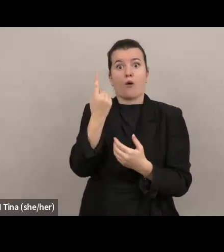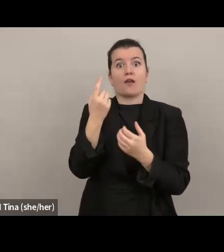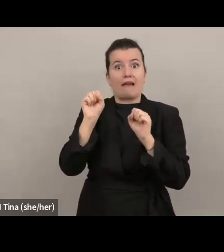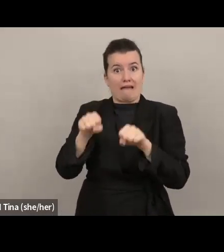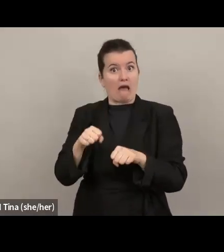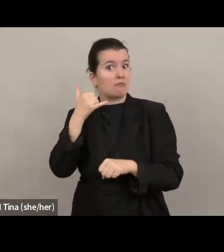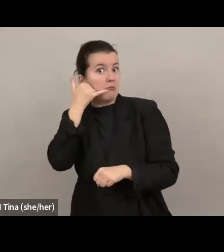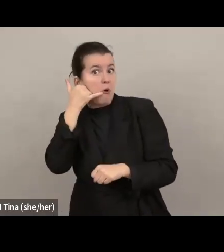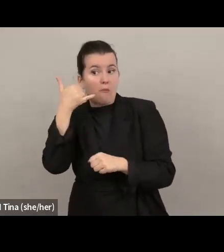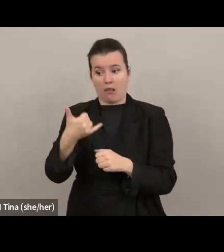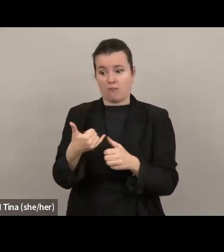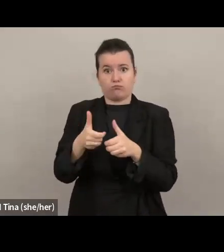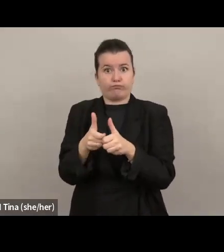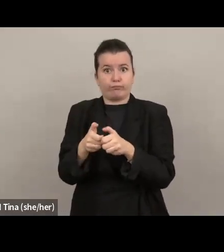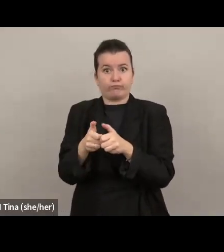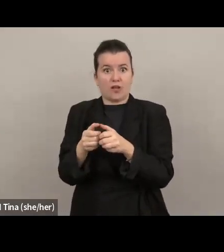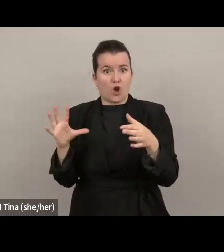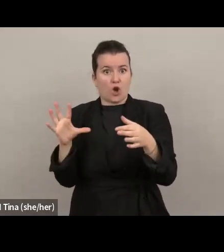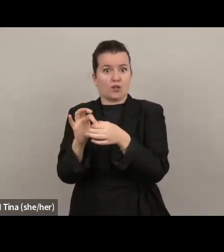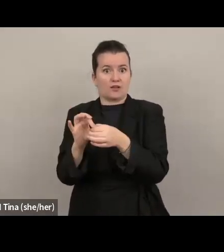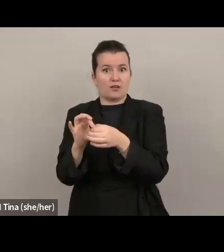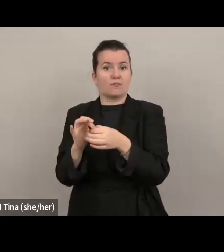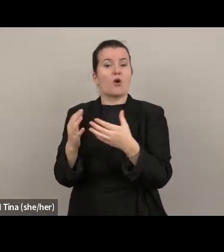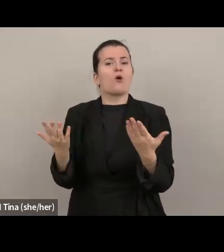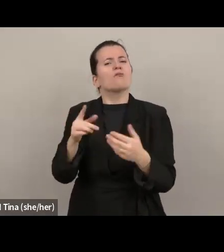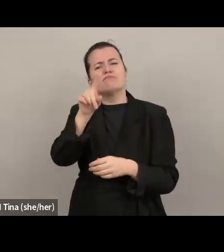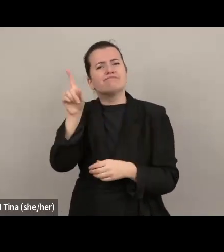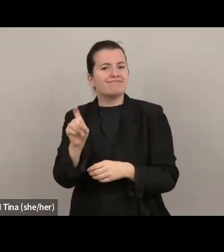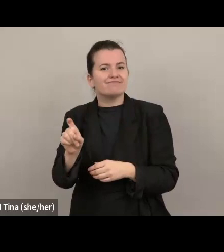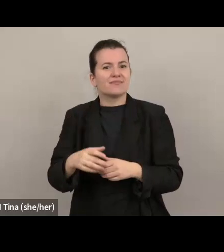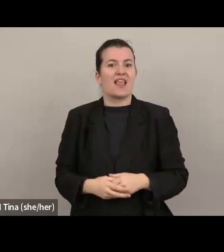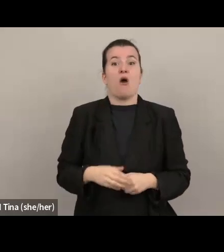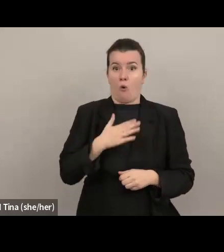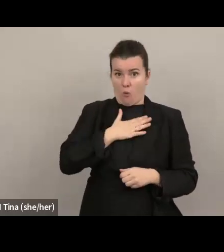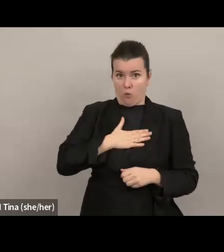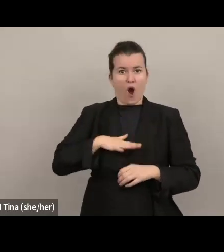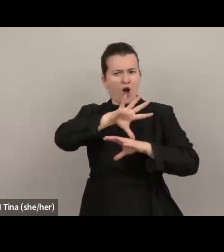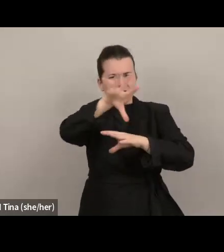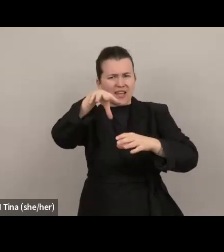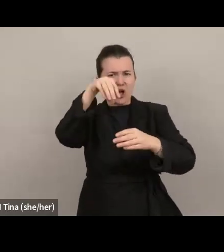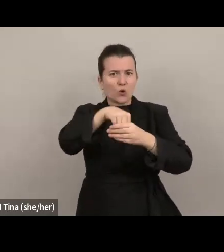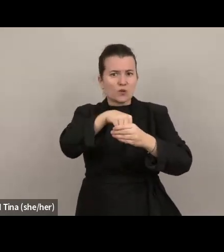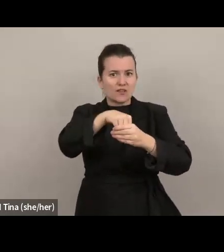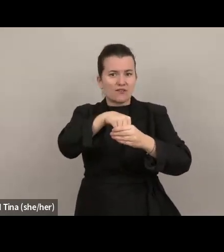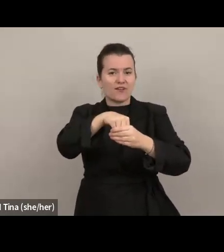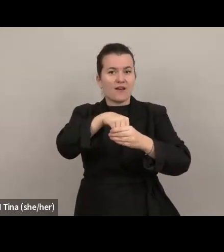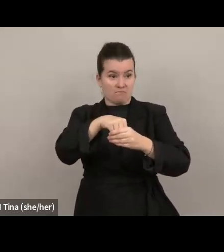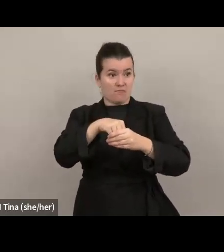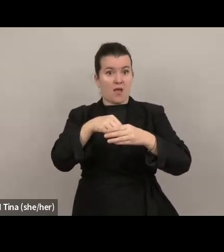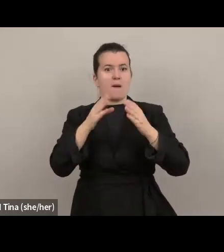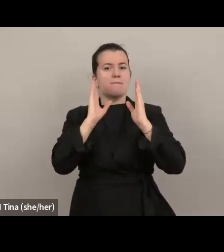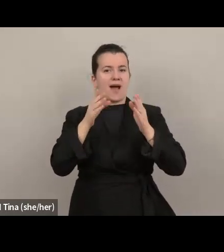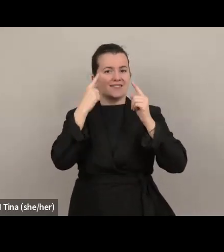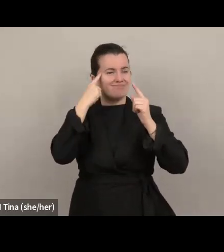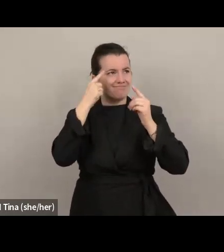me, to have such a more inclusive and equitable digital landscape is critical in thinking about how specific